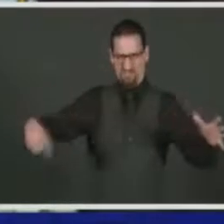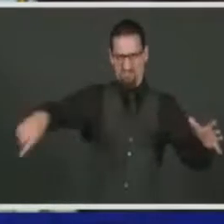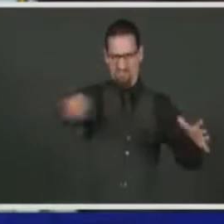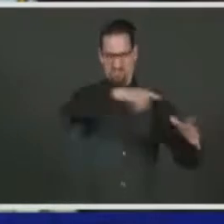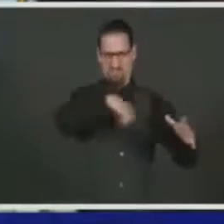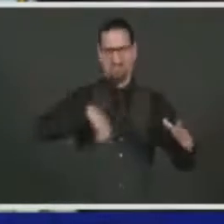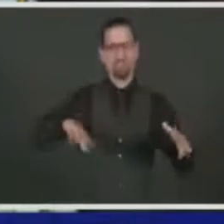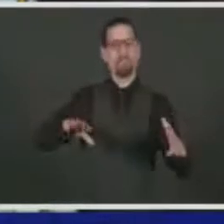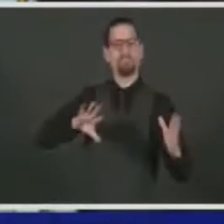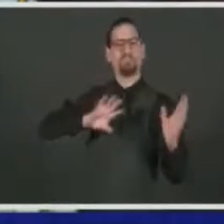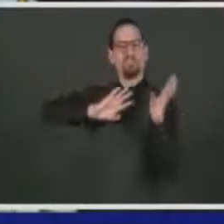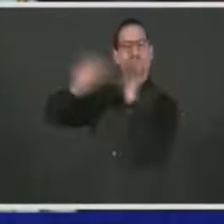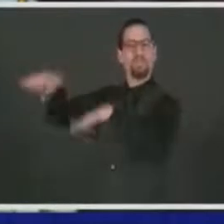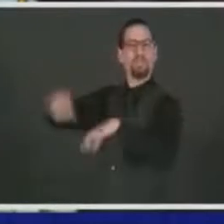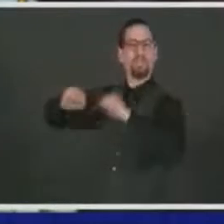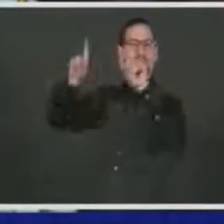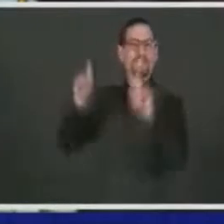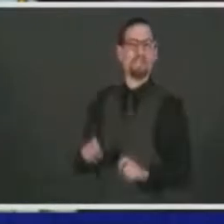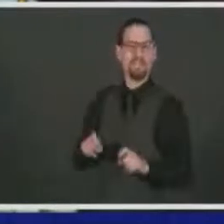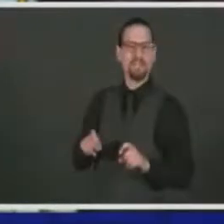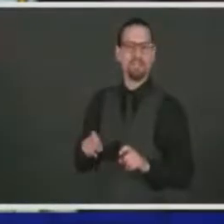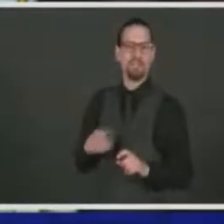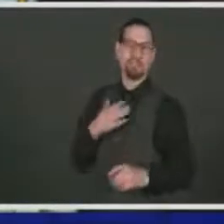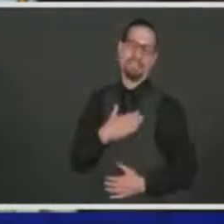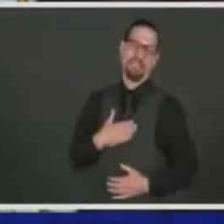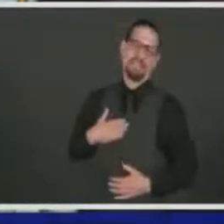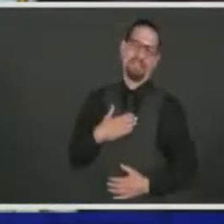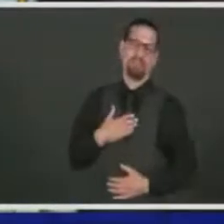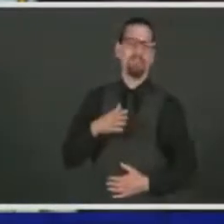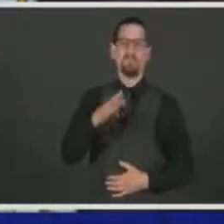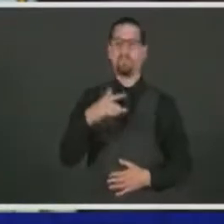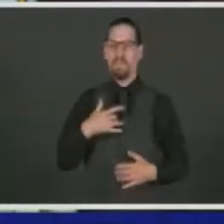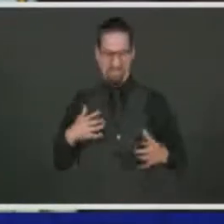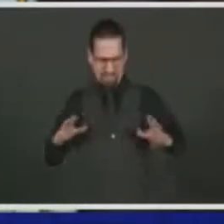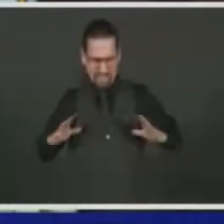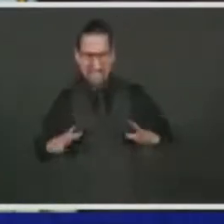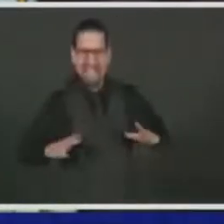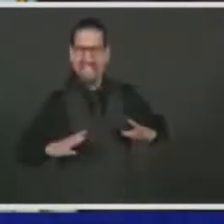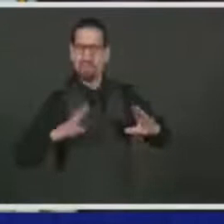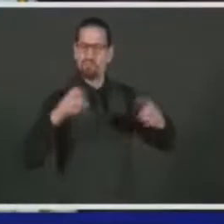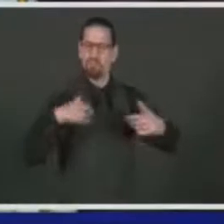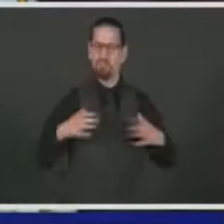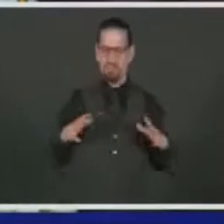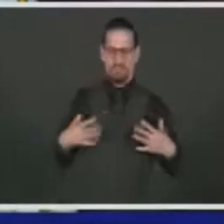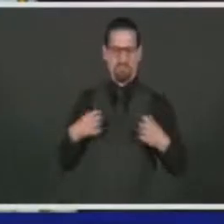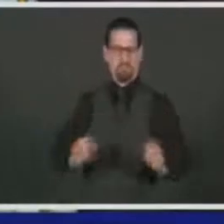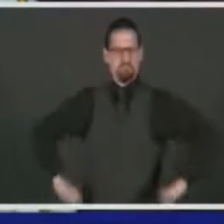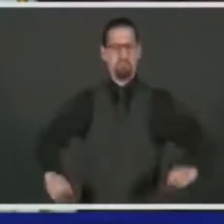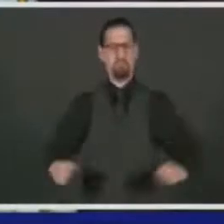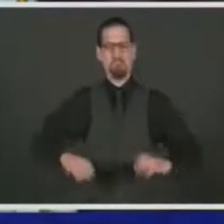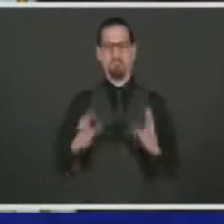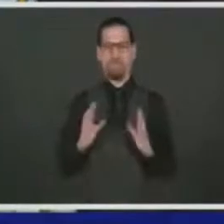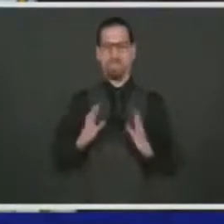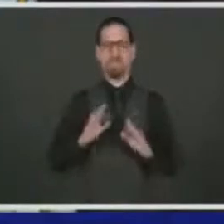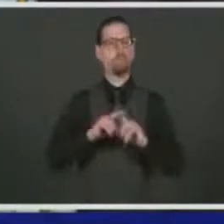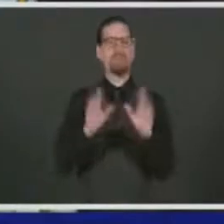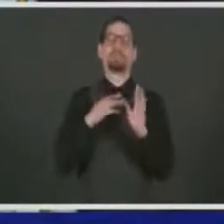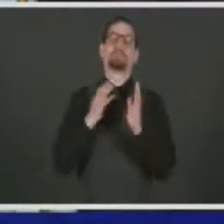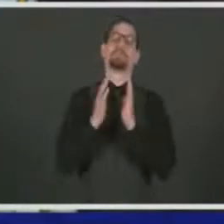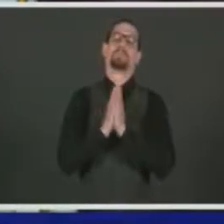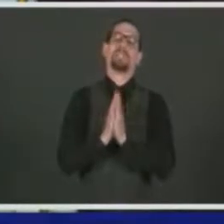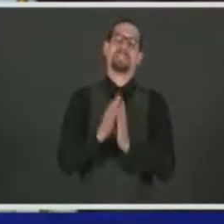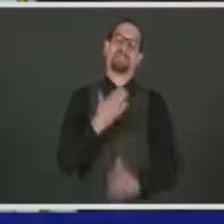while, we would ask you please, even if you feel great, even if you don't feel sick, we would ask you please to go get